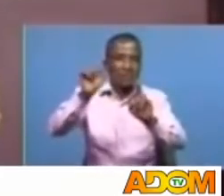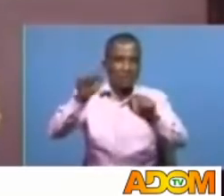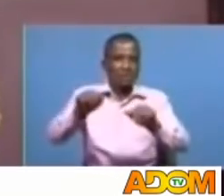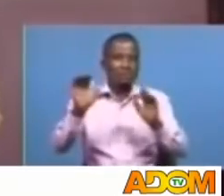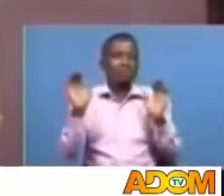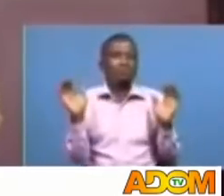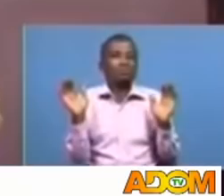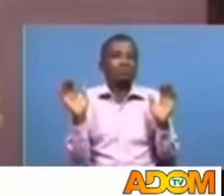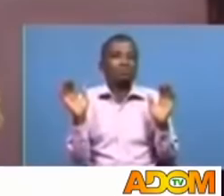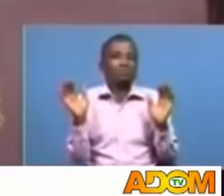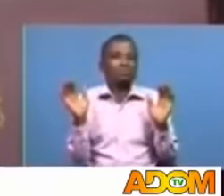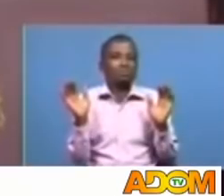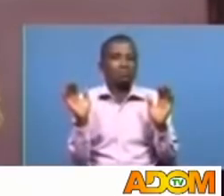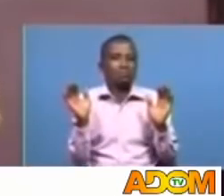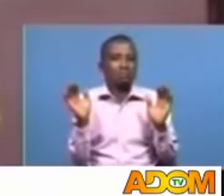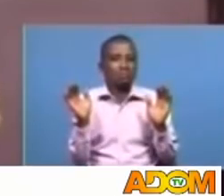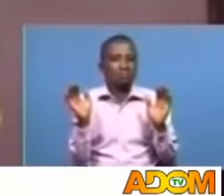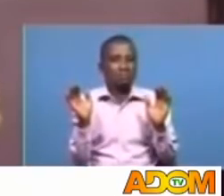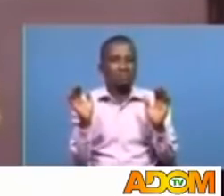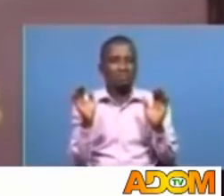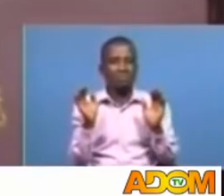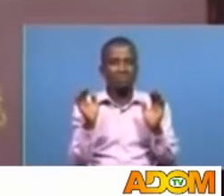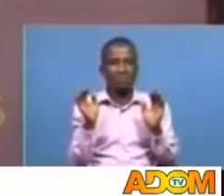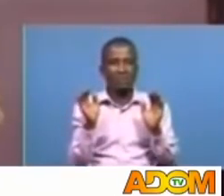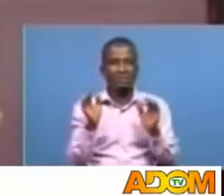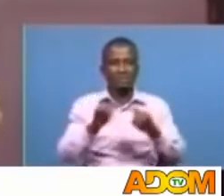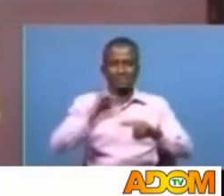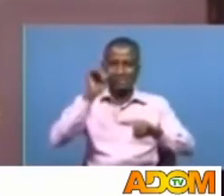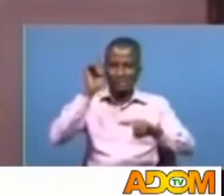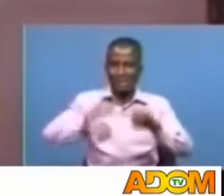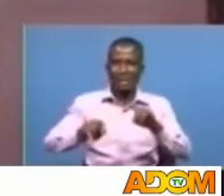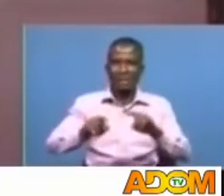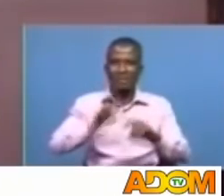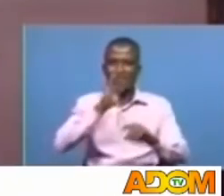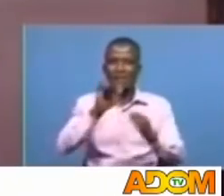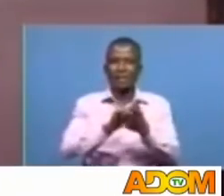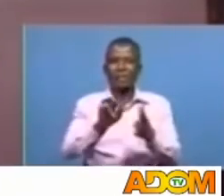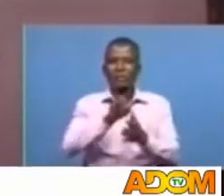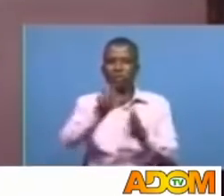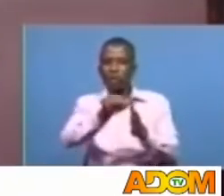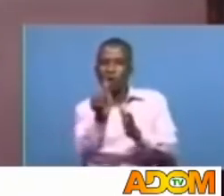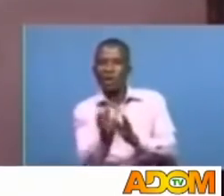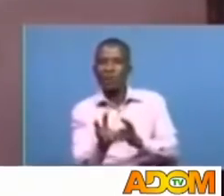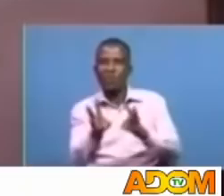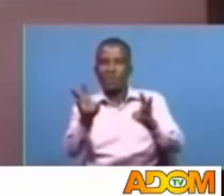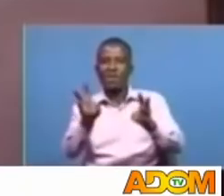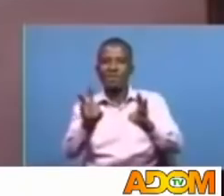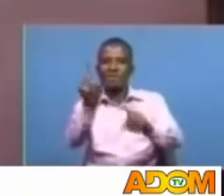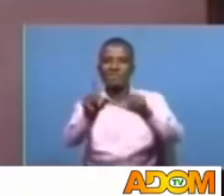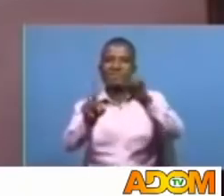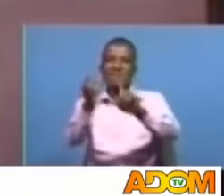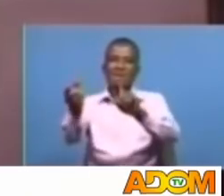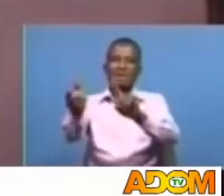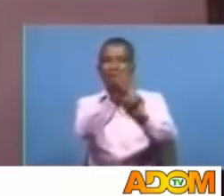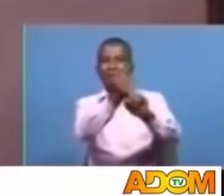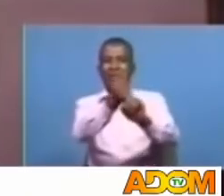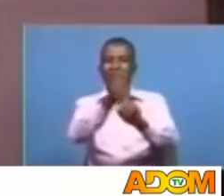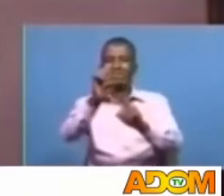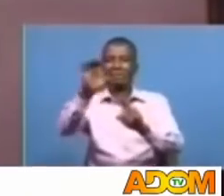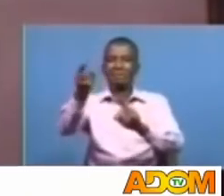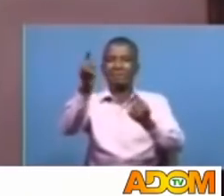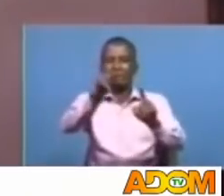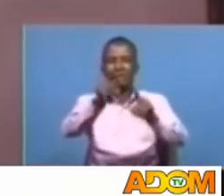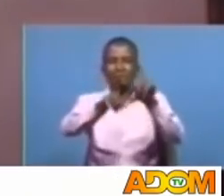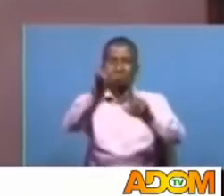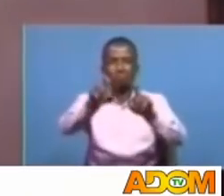review of the decision to reopen cannot be the back door through which that earlier ruling can